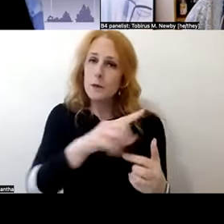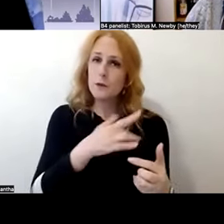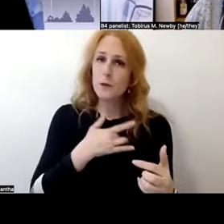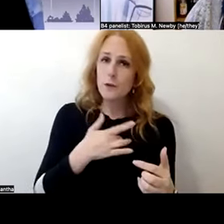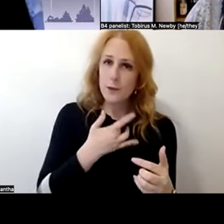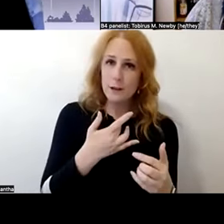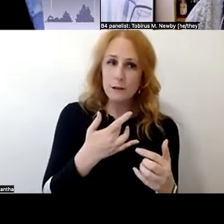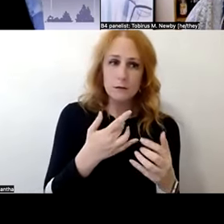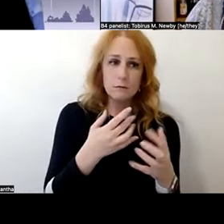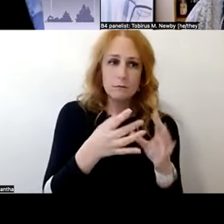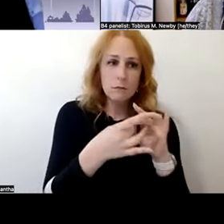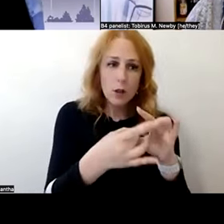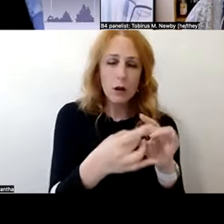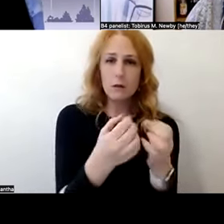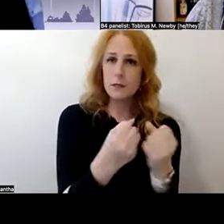even thriving.